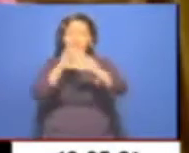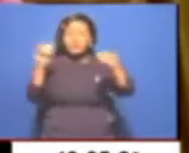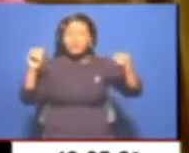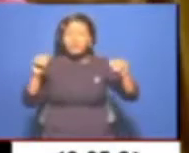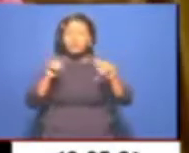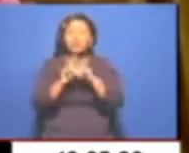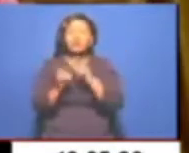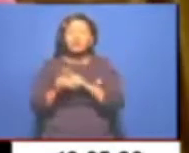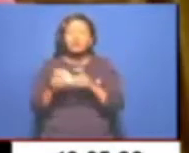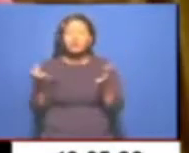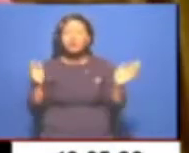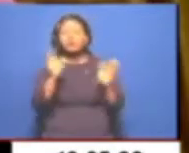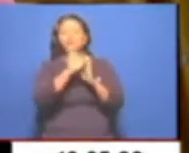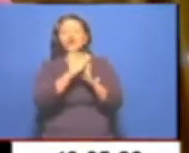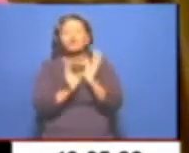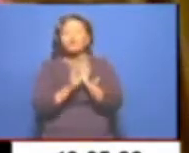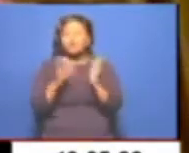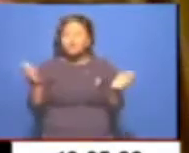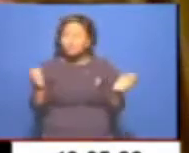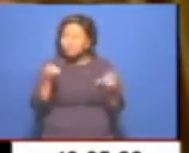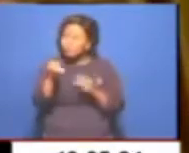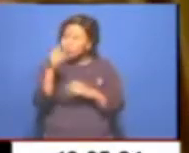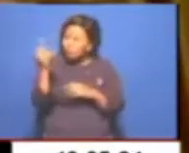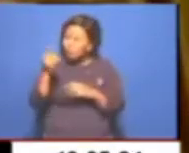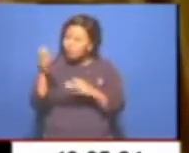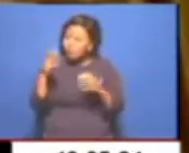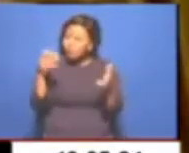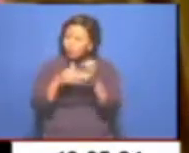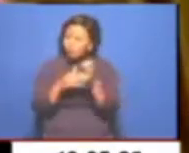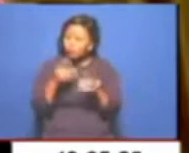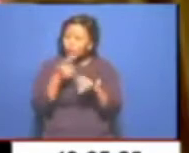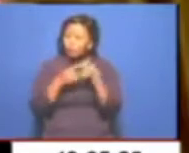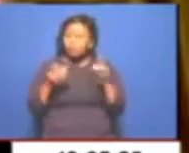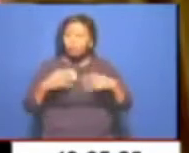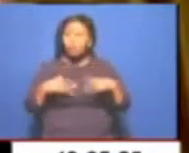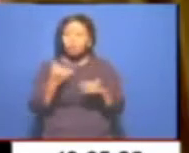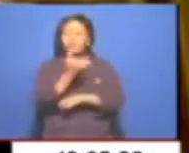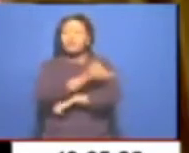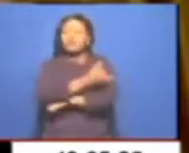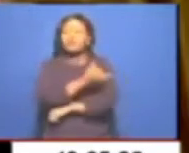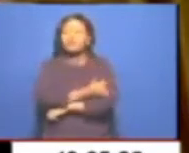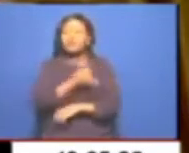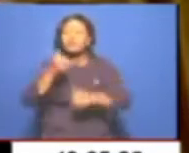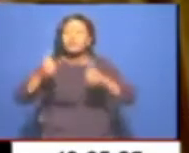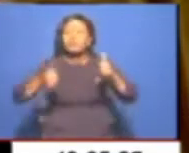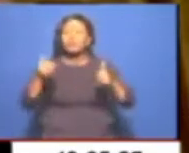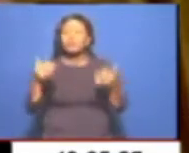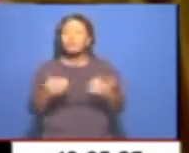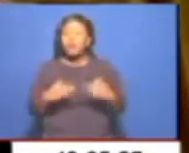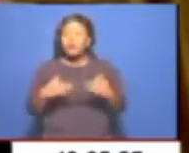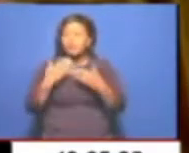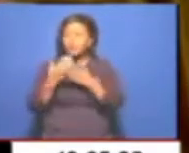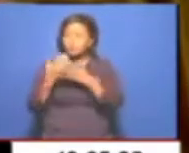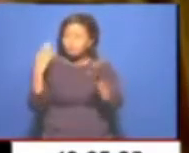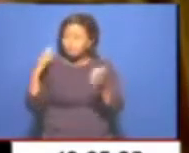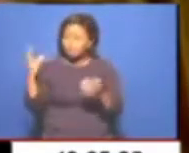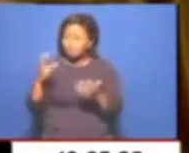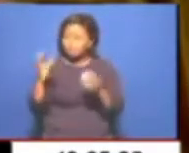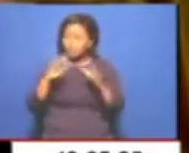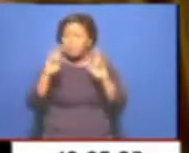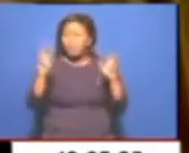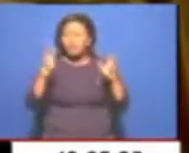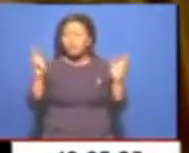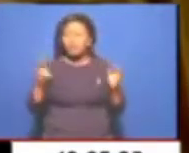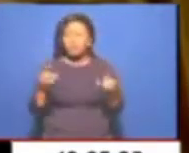Constitution, you're only prohibited from instituting, which means if he had a pre-existing civil matter before he became